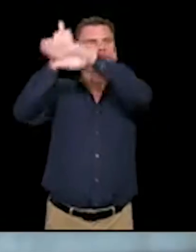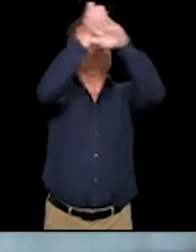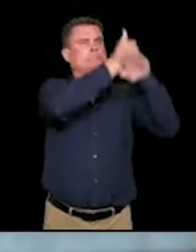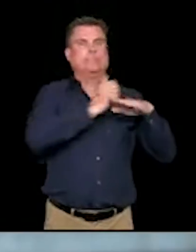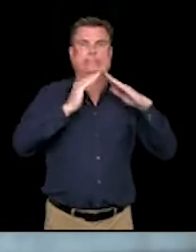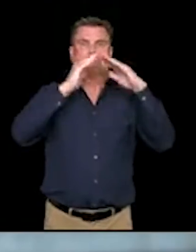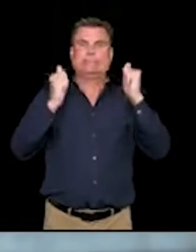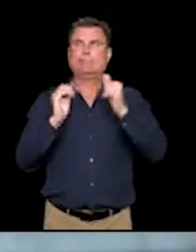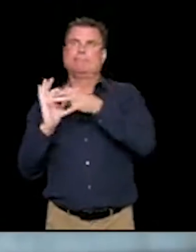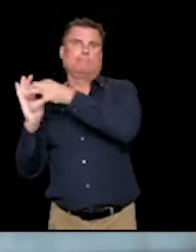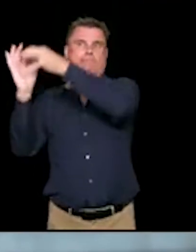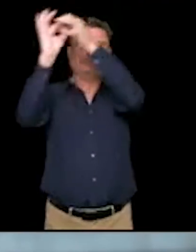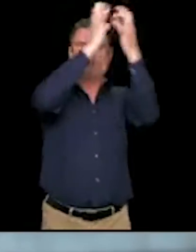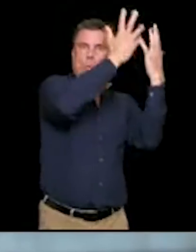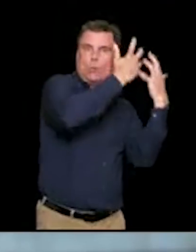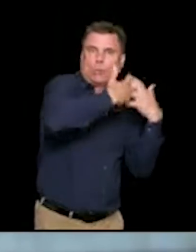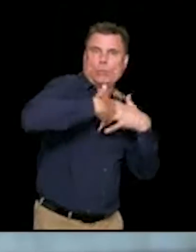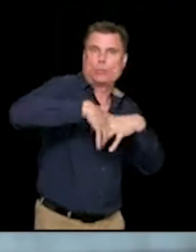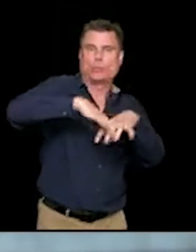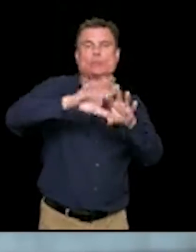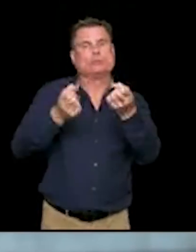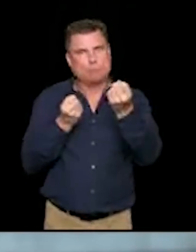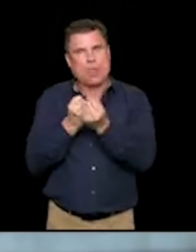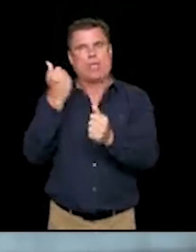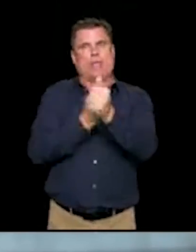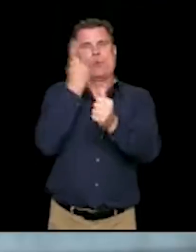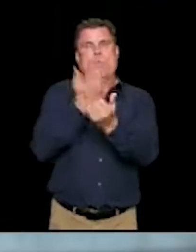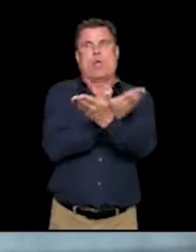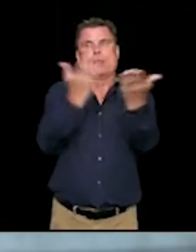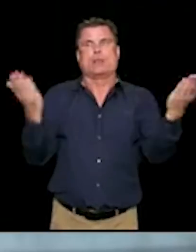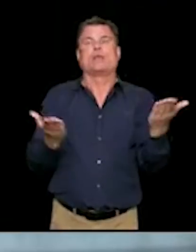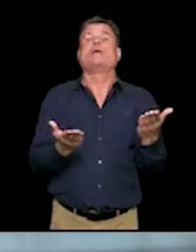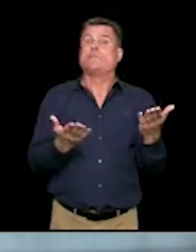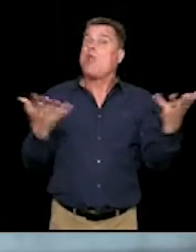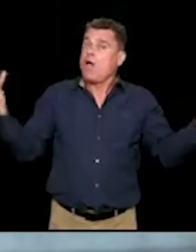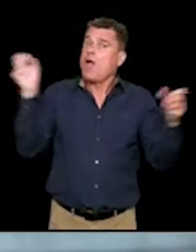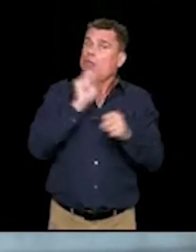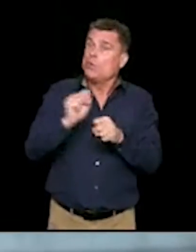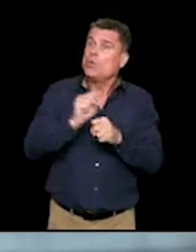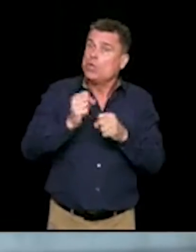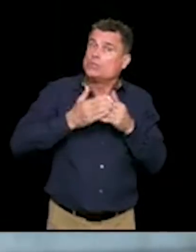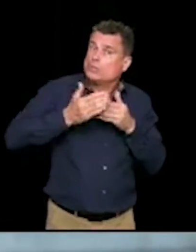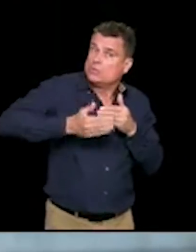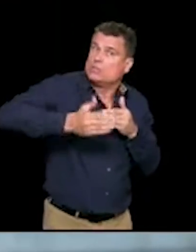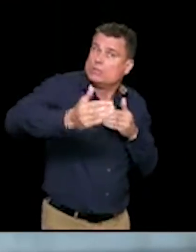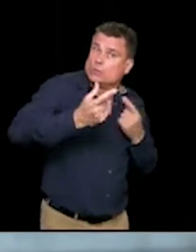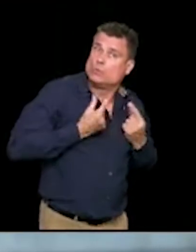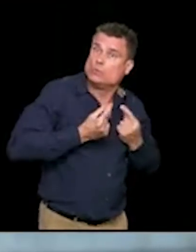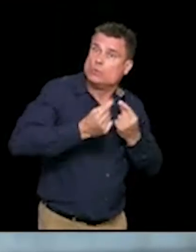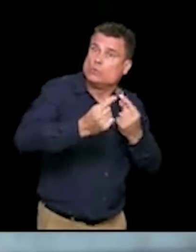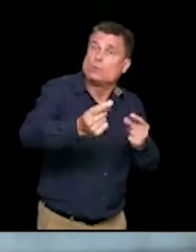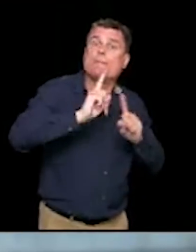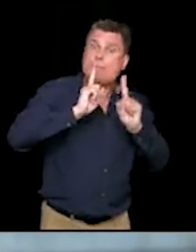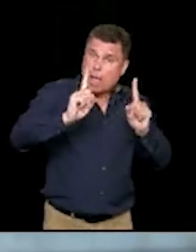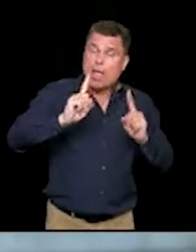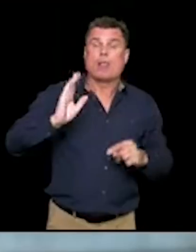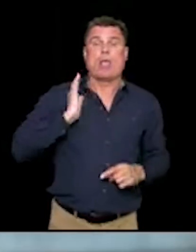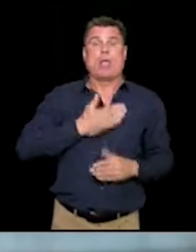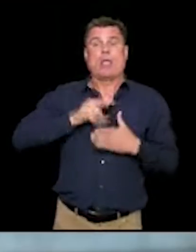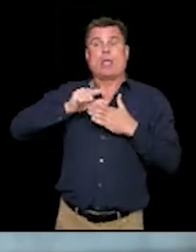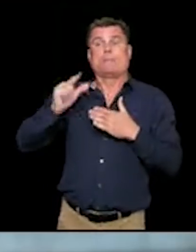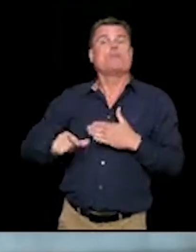for everyone. There's still much more to do, but we're not going to take our foot off the gas until every